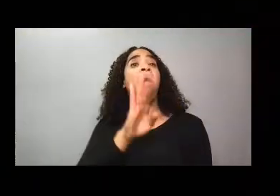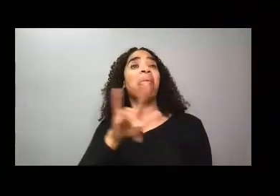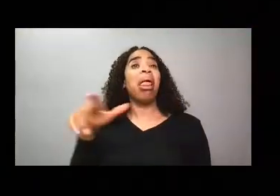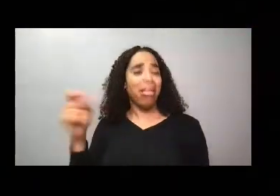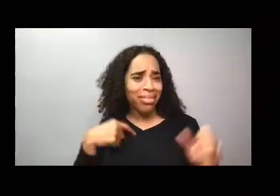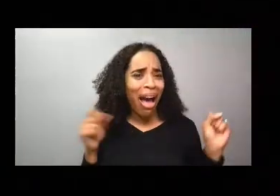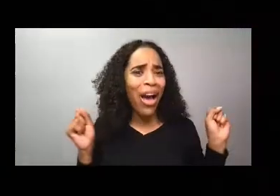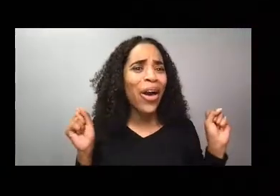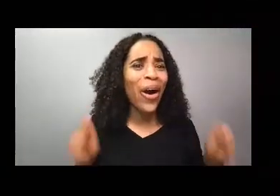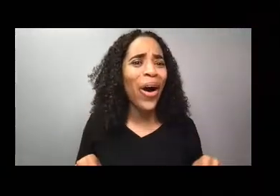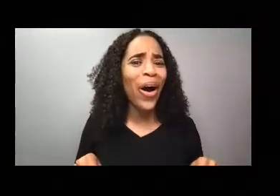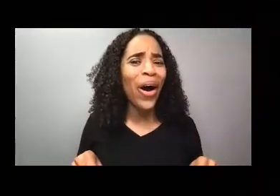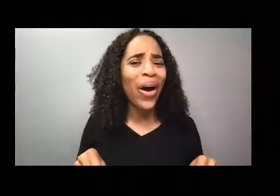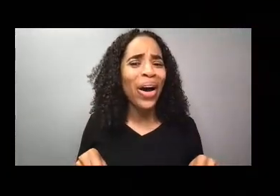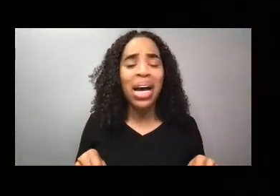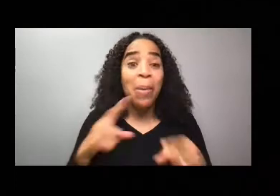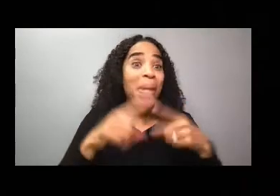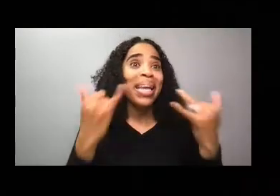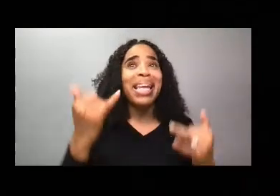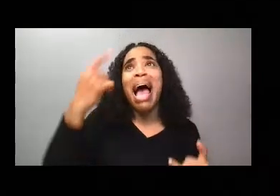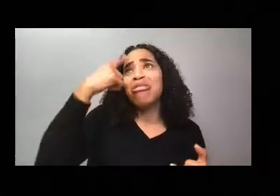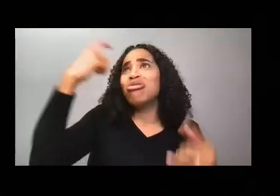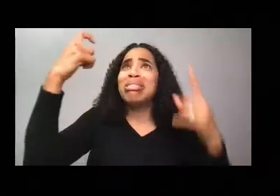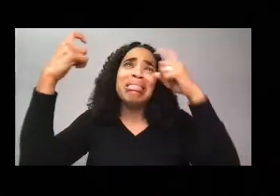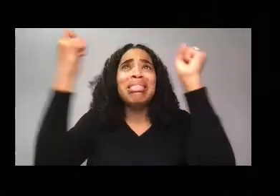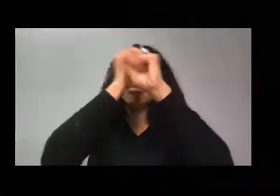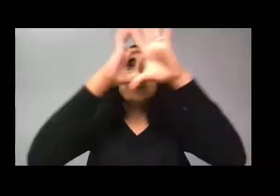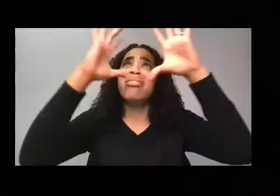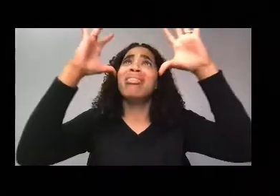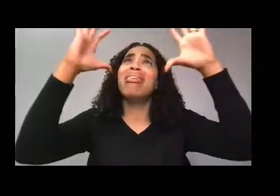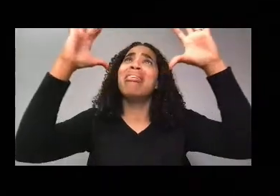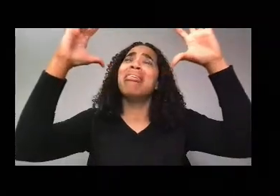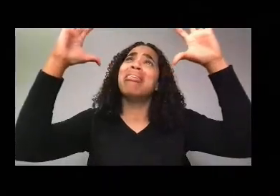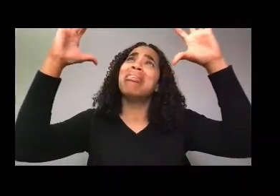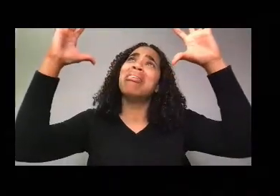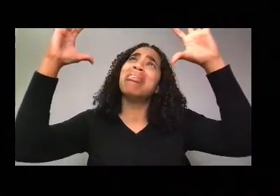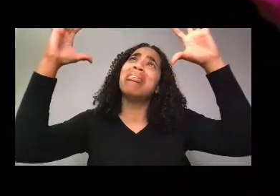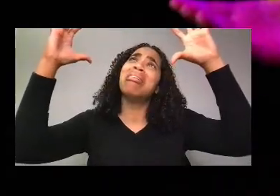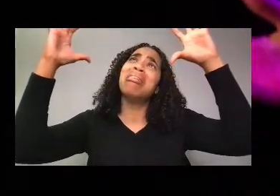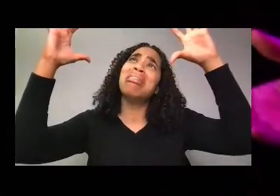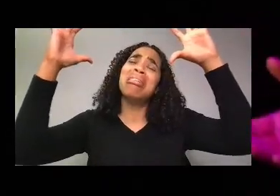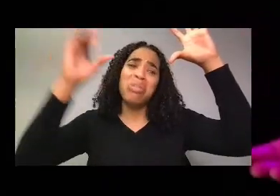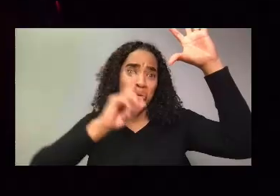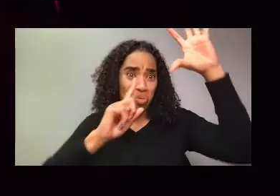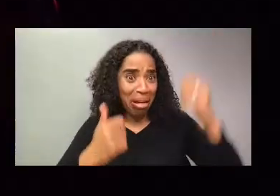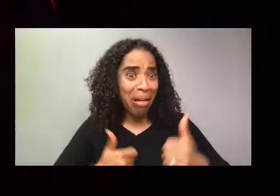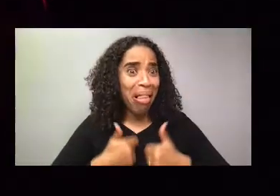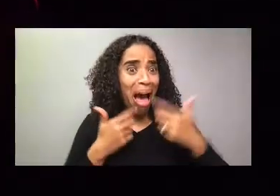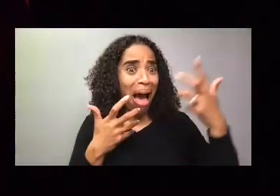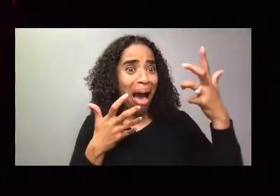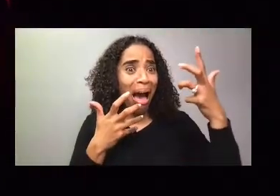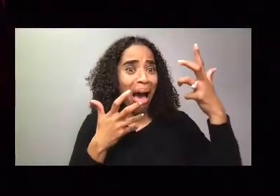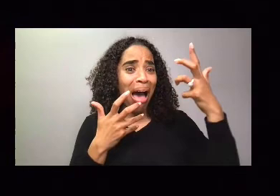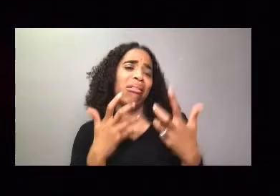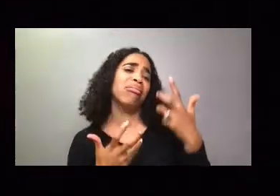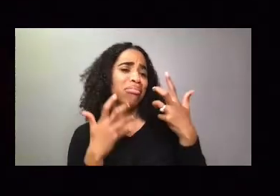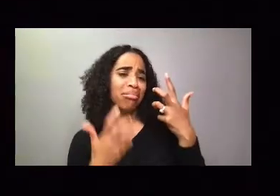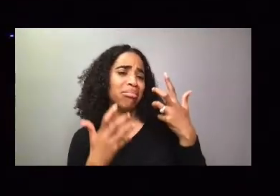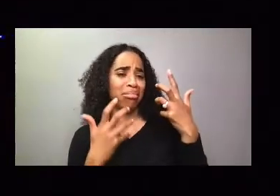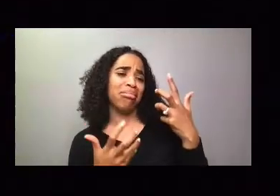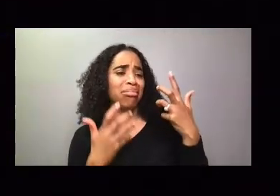Now it's just dreams that I'm stuck with, and hell, that ain't a lot to show.